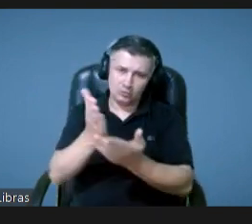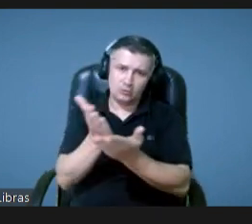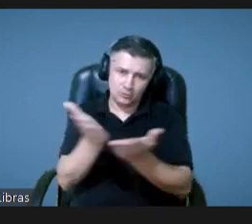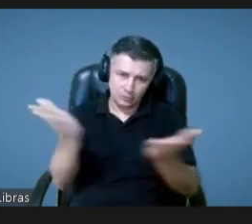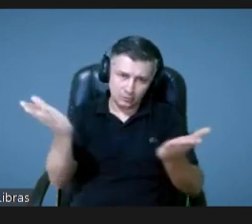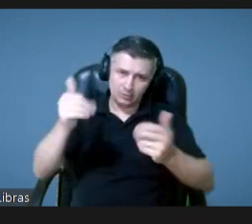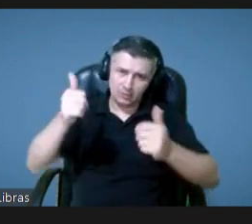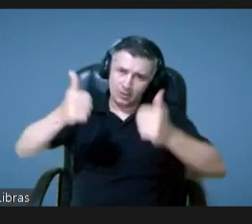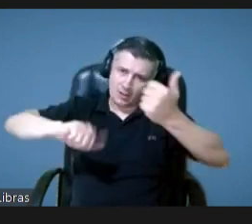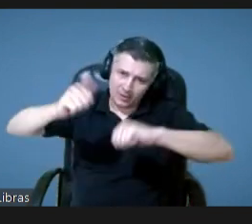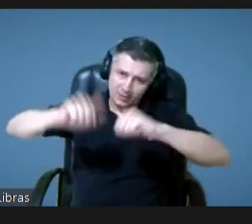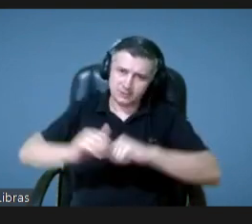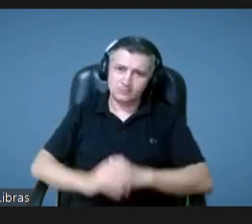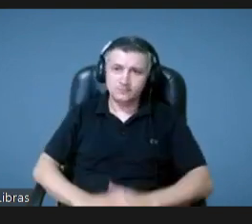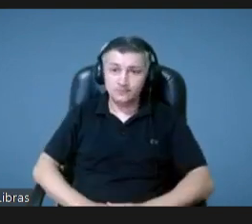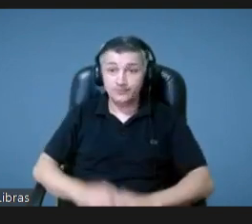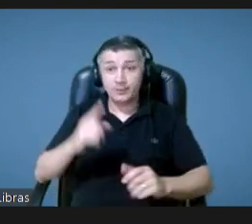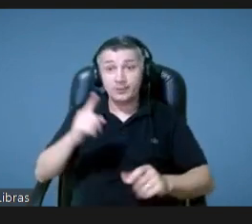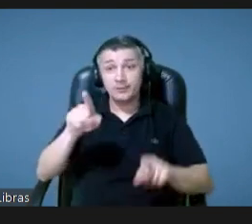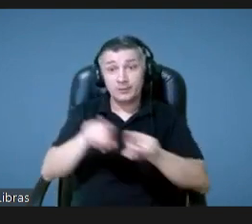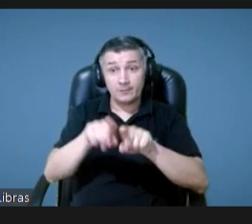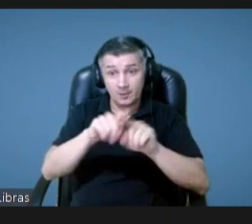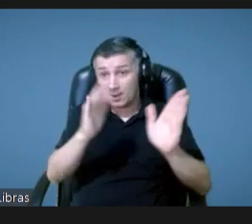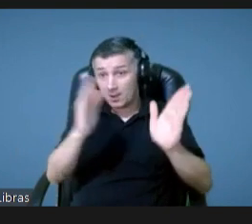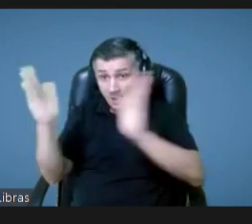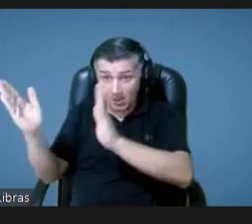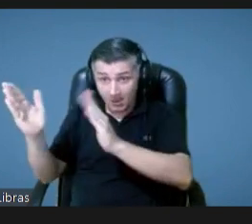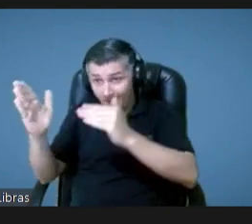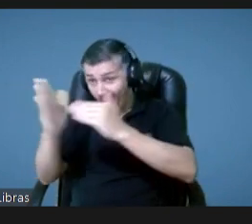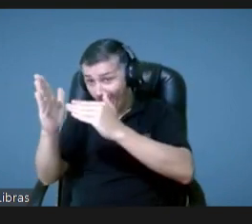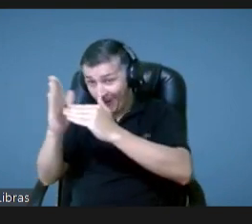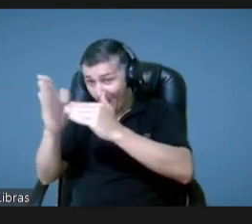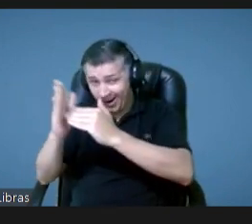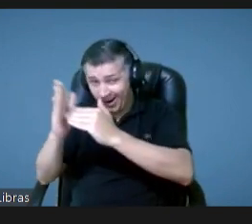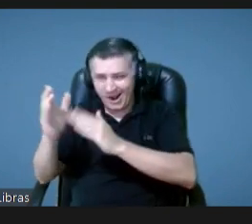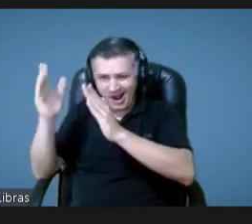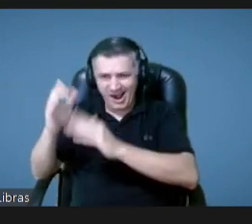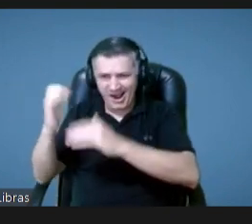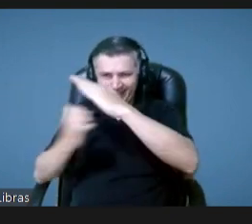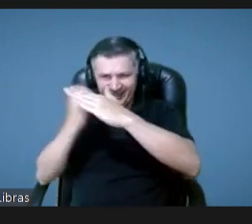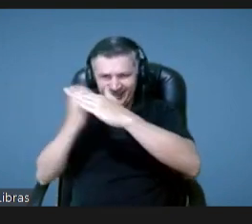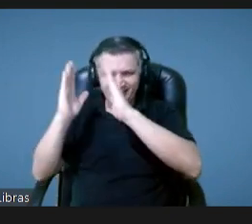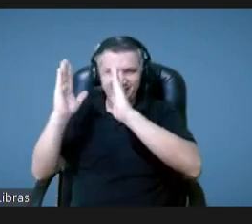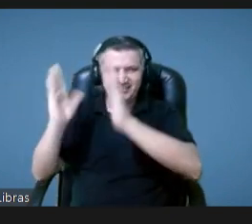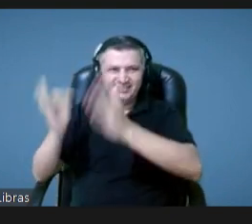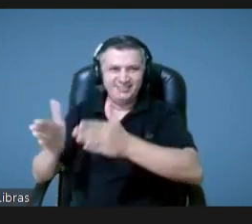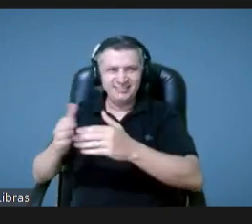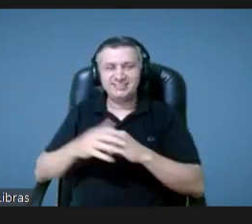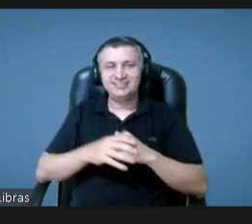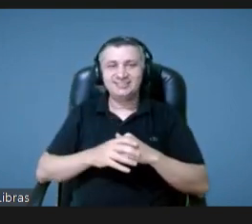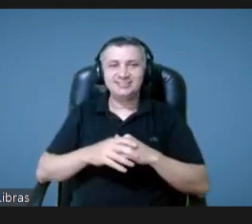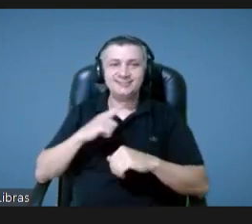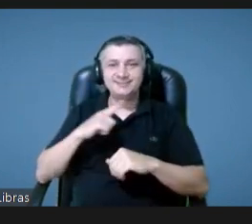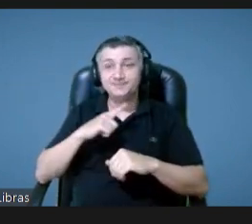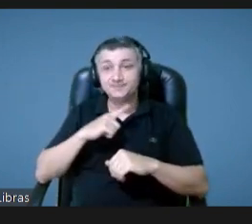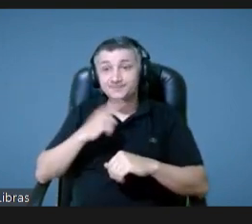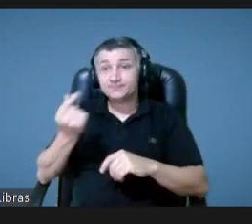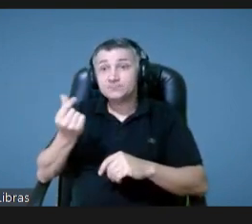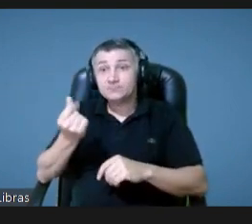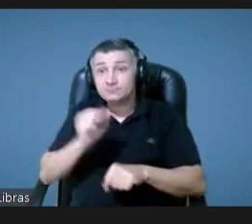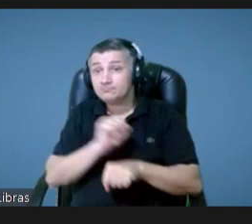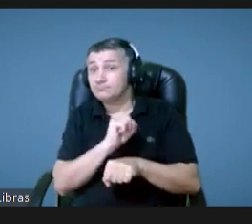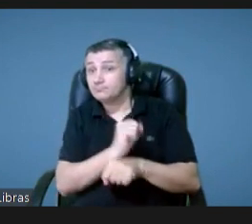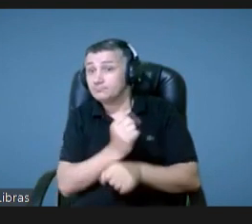And we are going to be talking about this number in the future. Also,